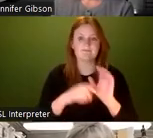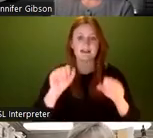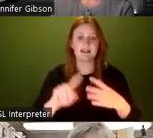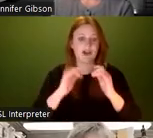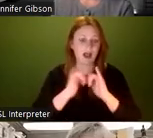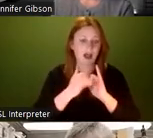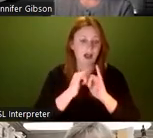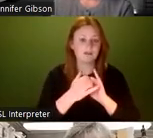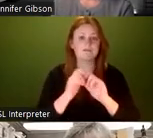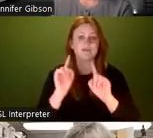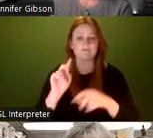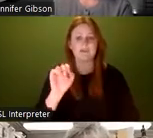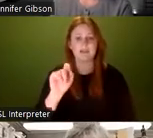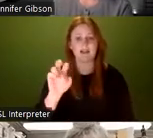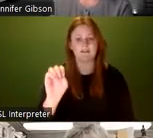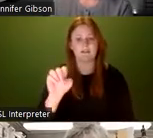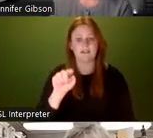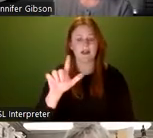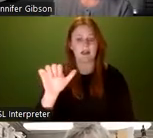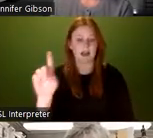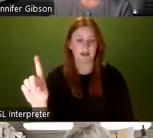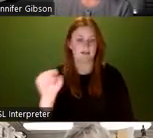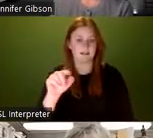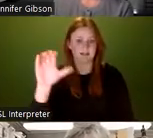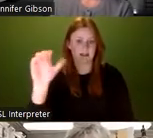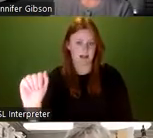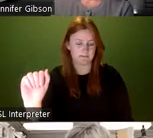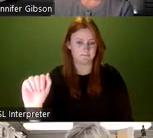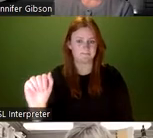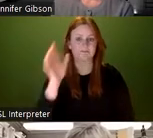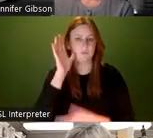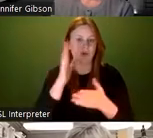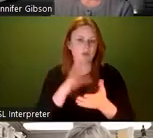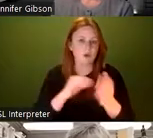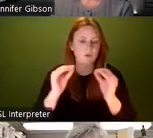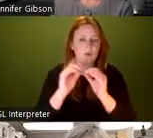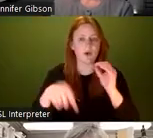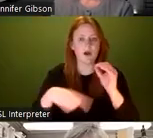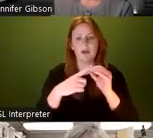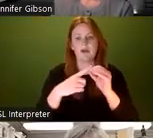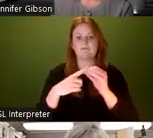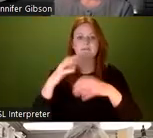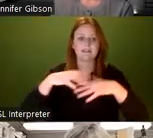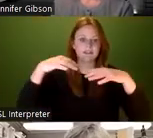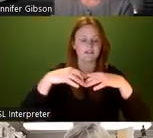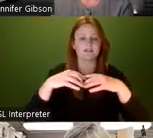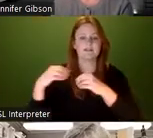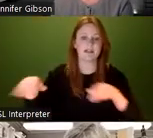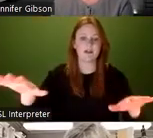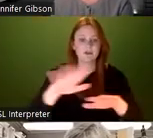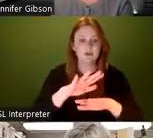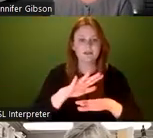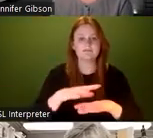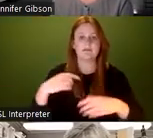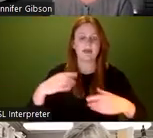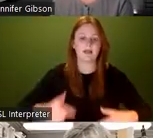native-land.ca, a resource to learn more about Indigenous territories, languages, lands, and ways of life.